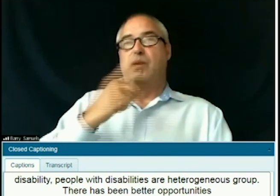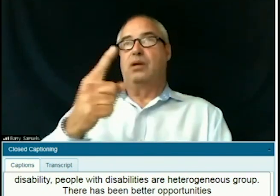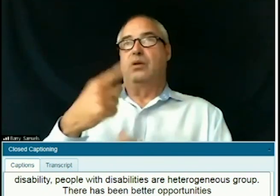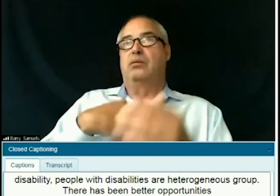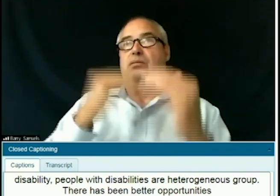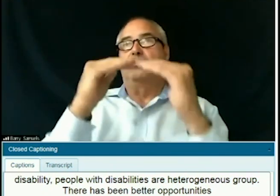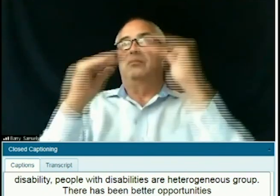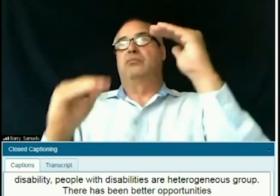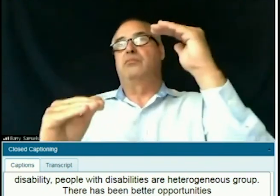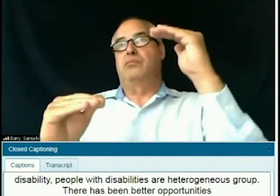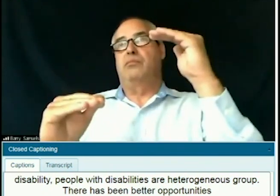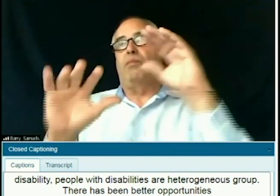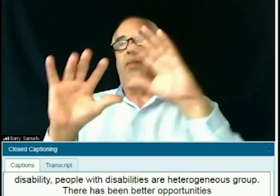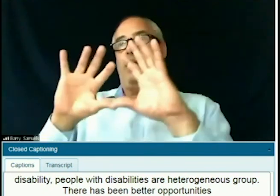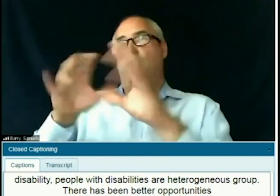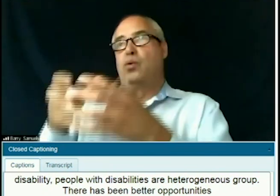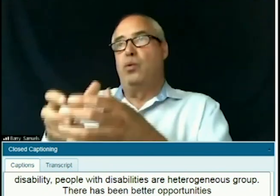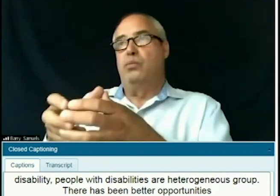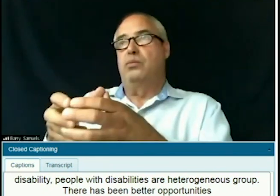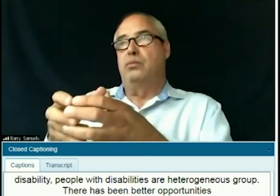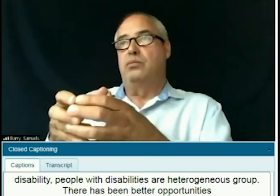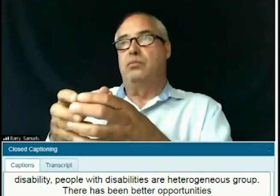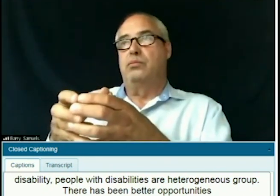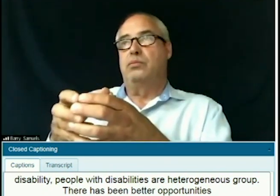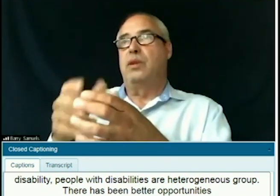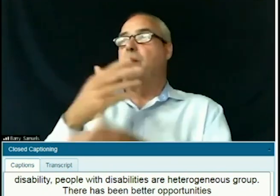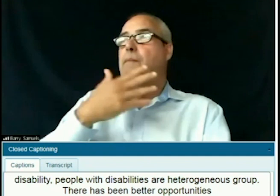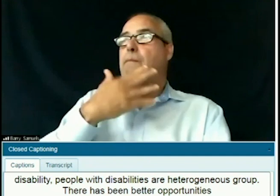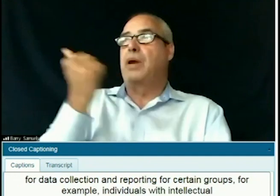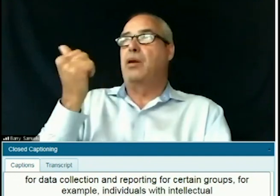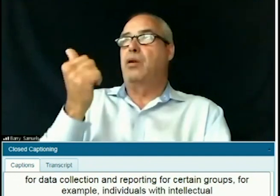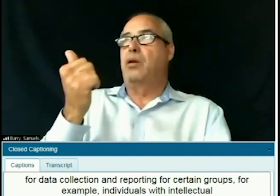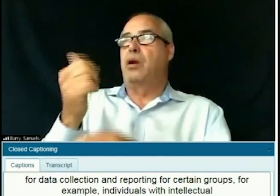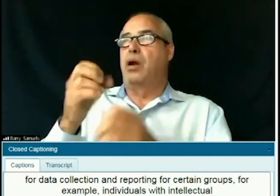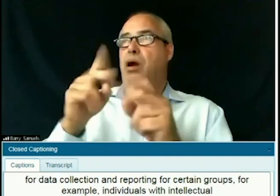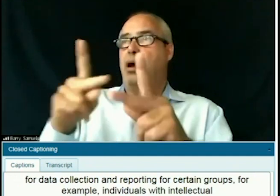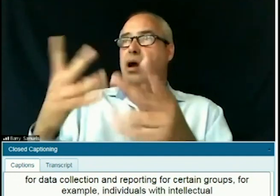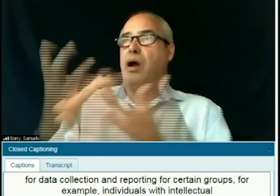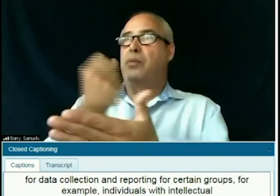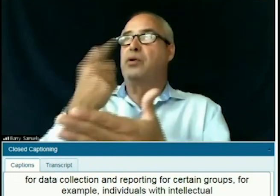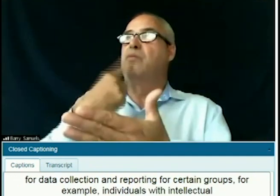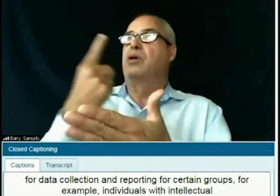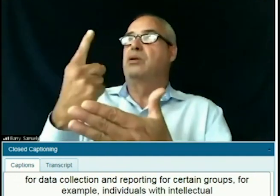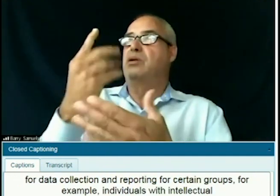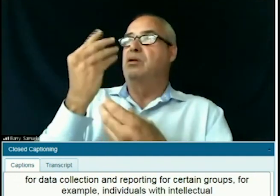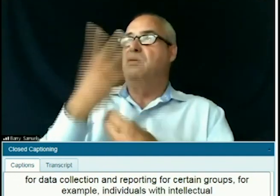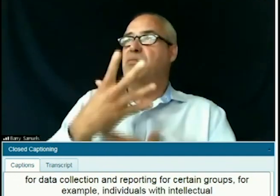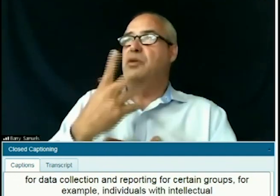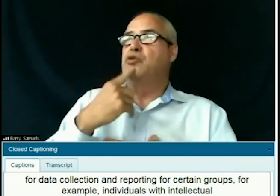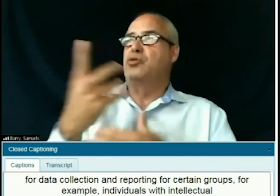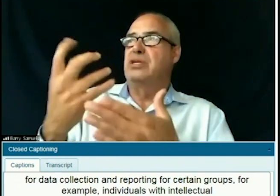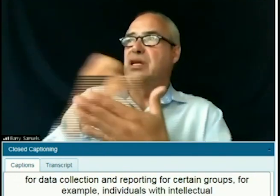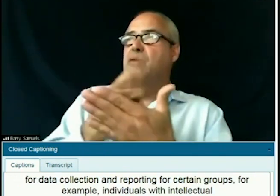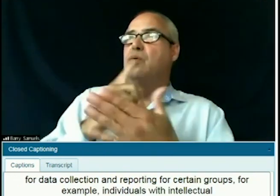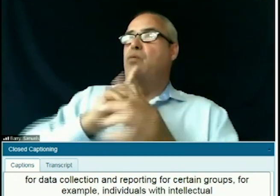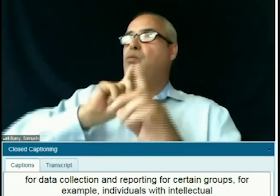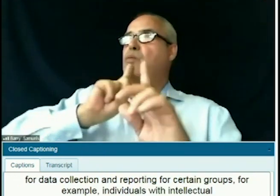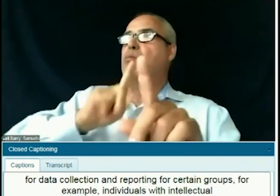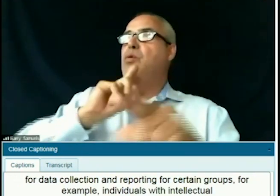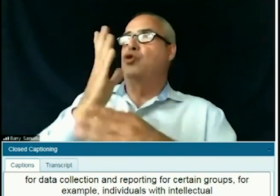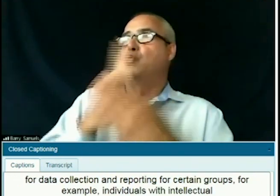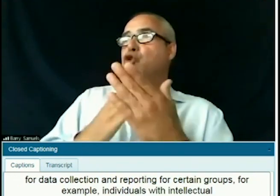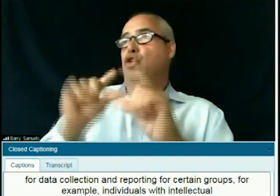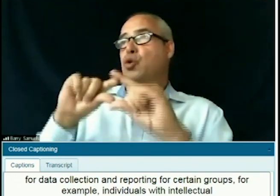group. There has been better opportunities for data collection and reporting for certain groups, for